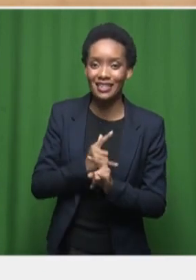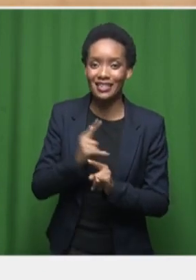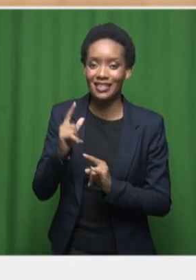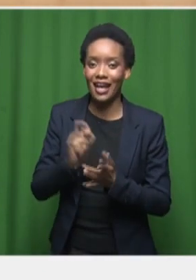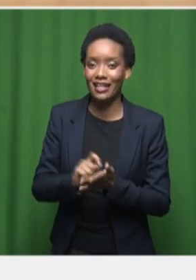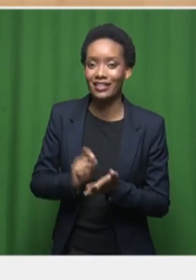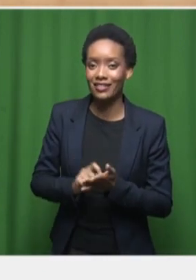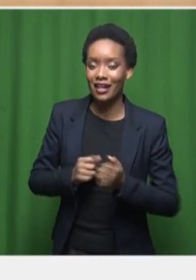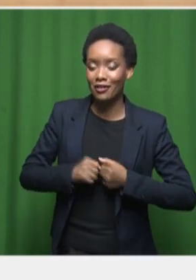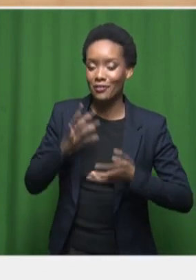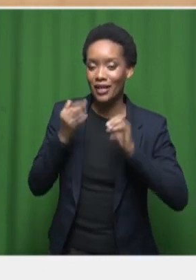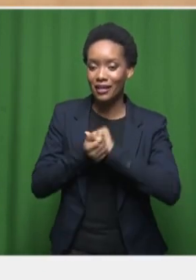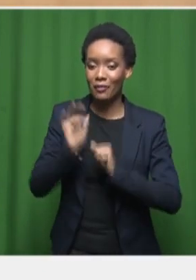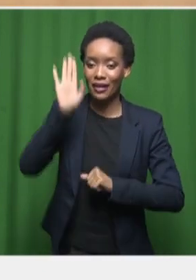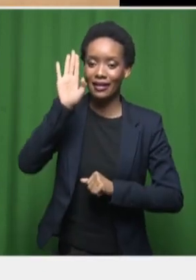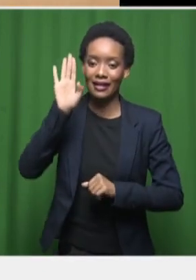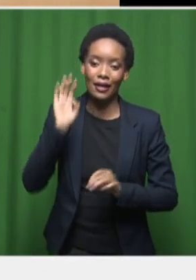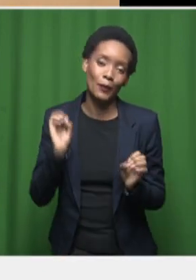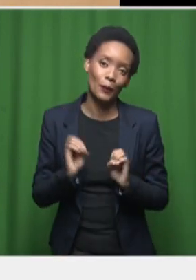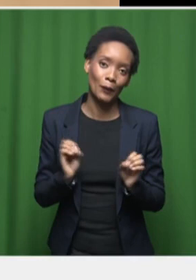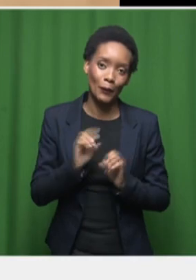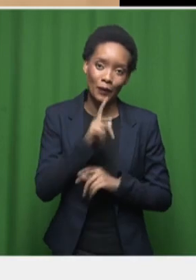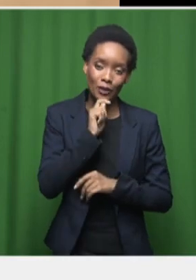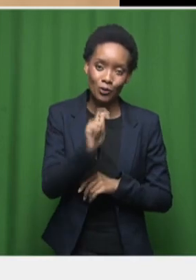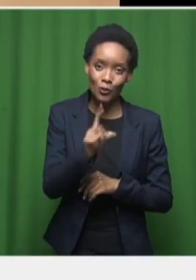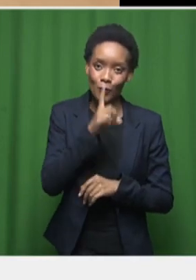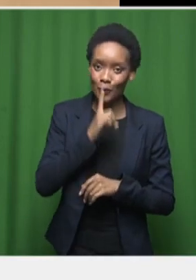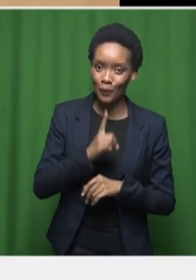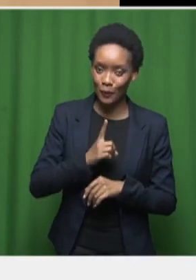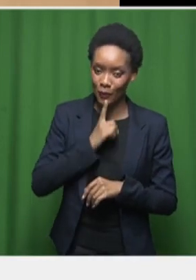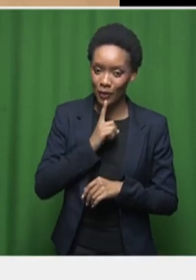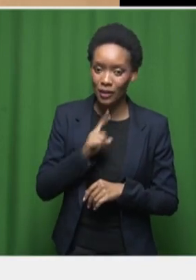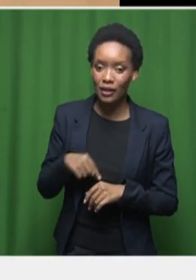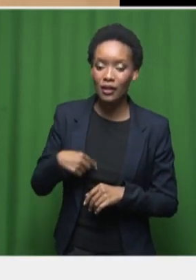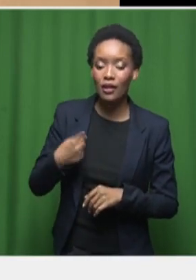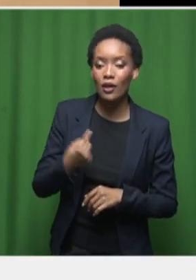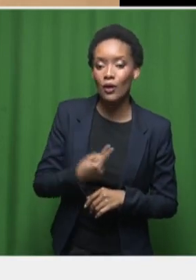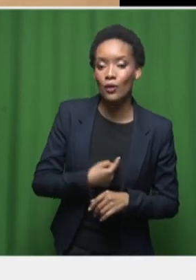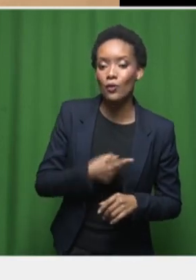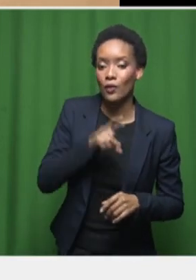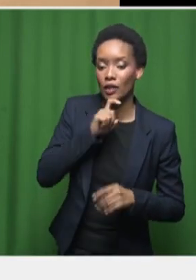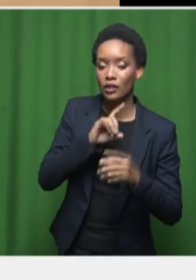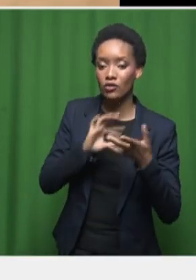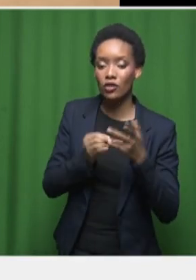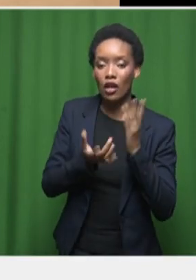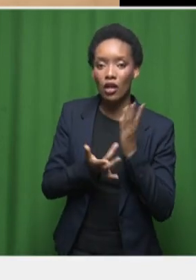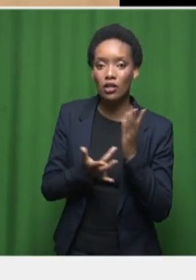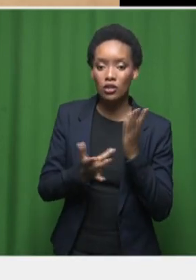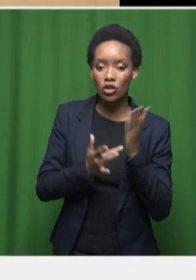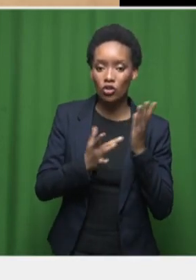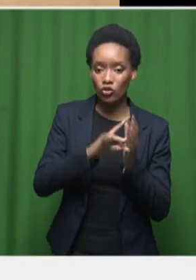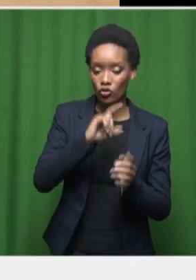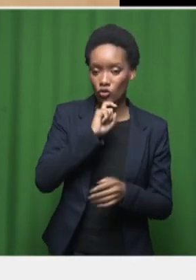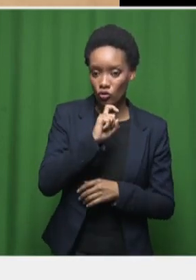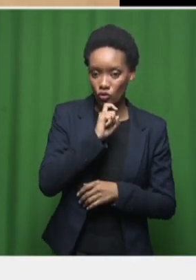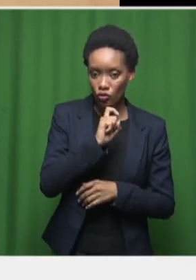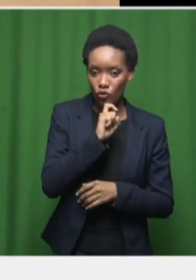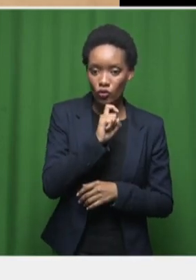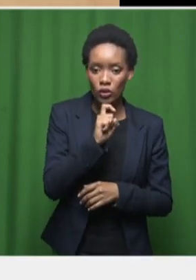So the conversation was between we, the technology consultants, and academics, where we had